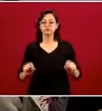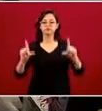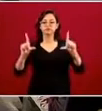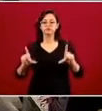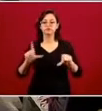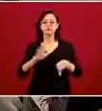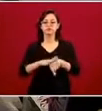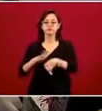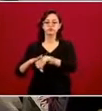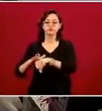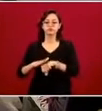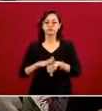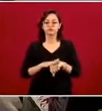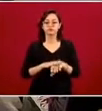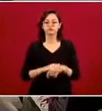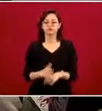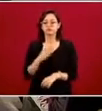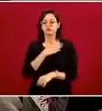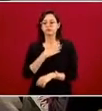Thank you. Now, could you...